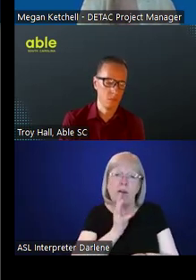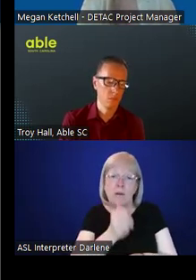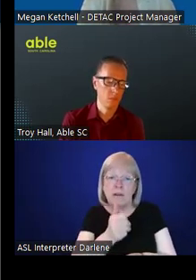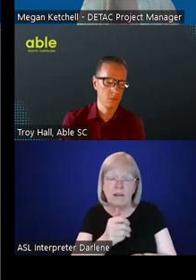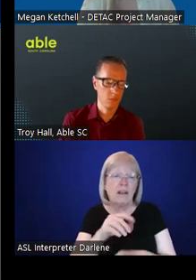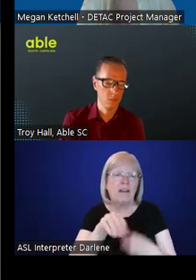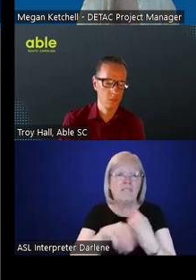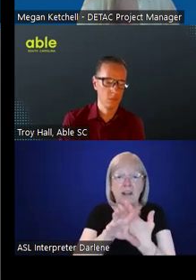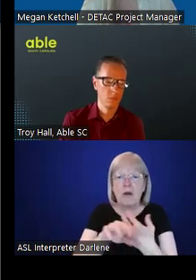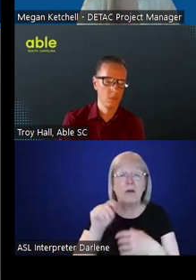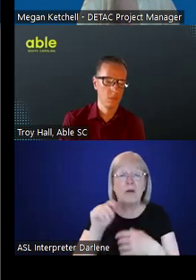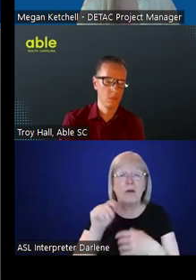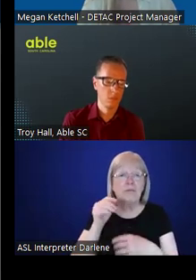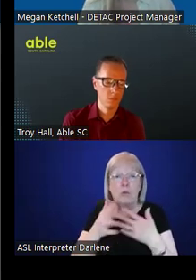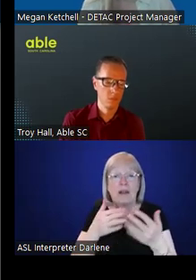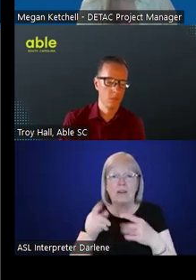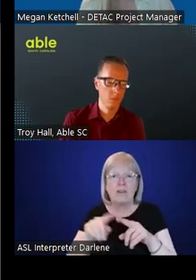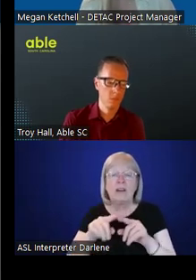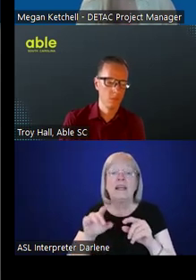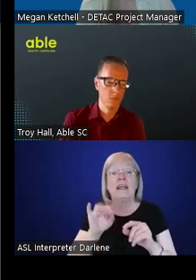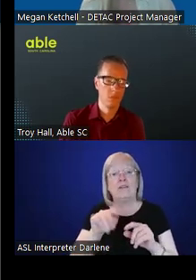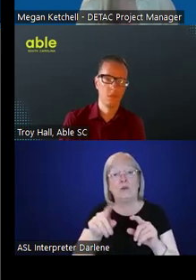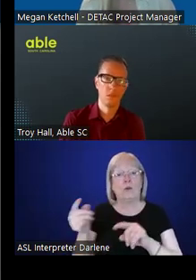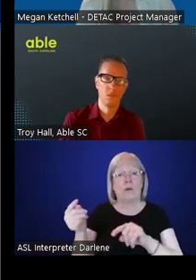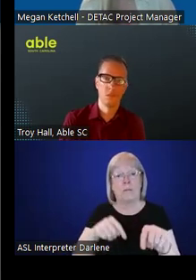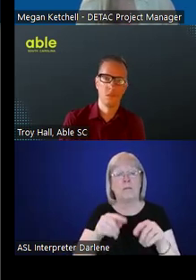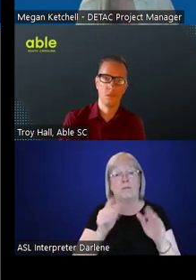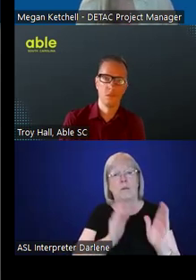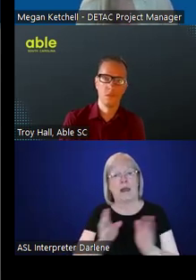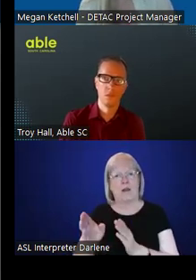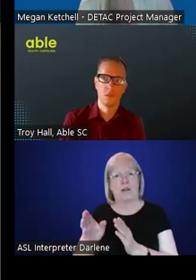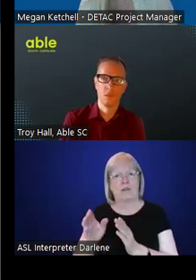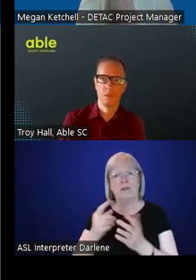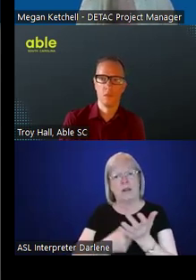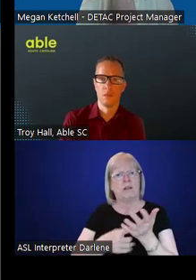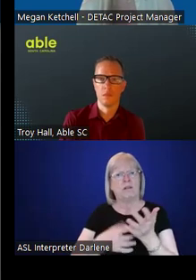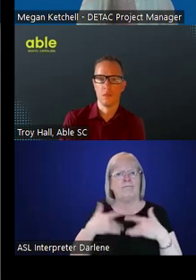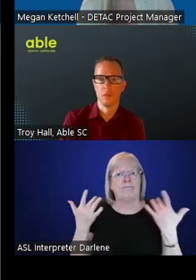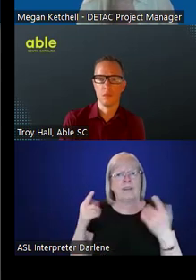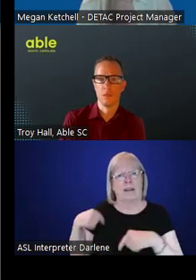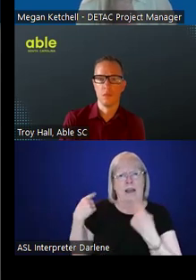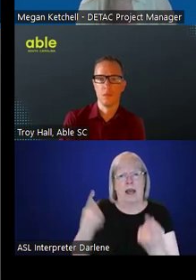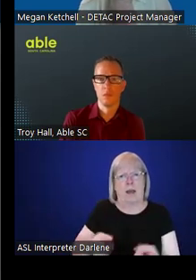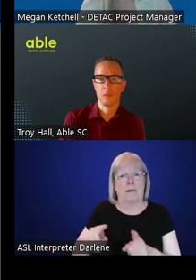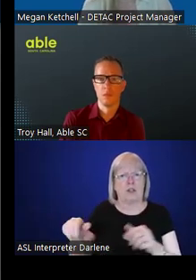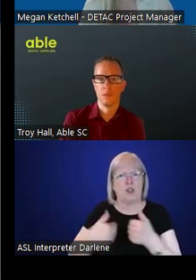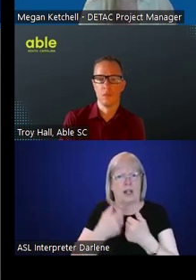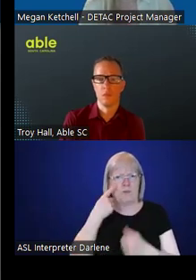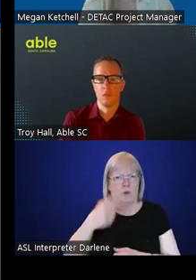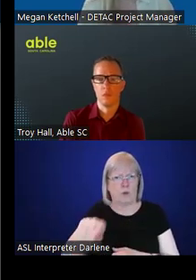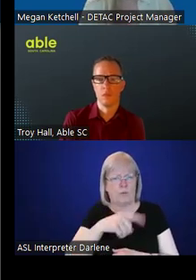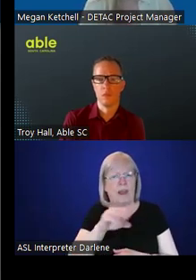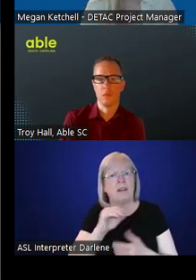as possible. Come prepared to discuss your successes and challenges. Be engaged if there's